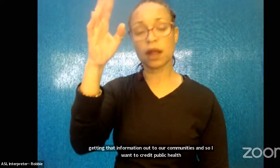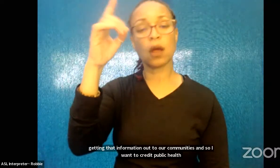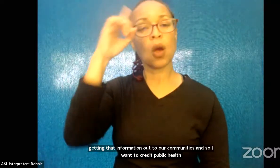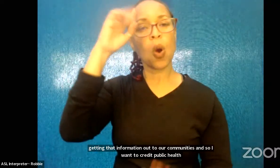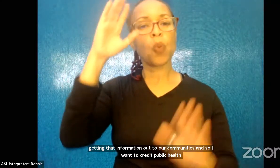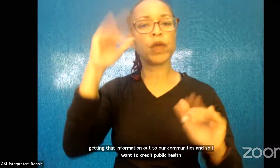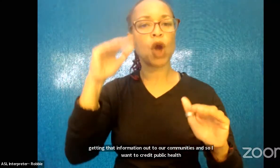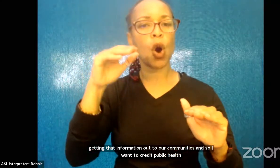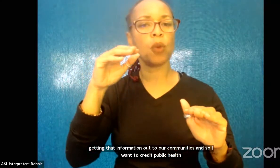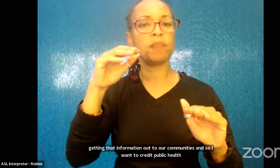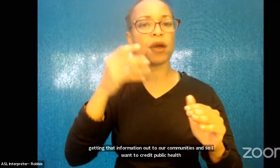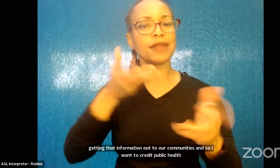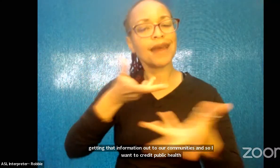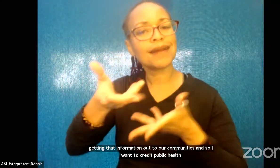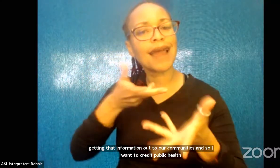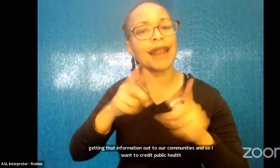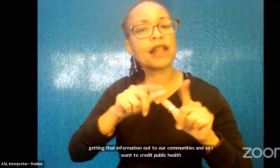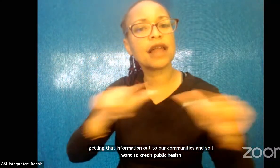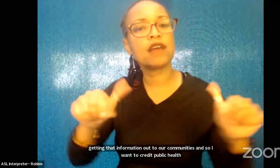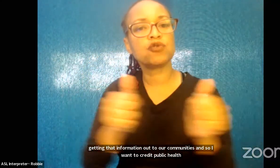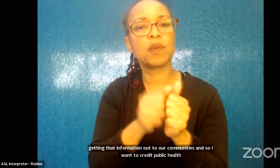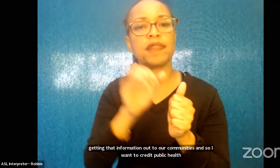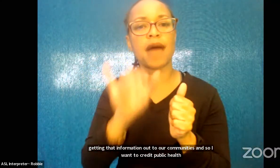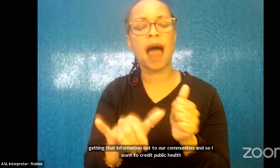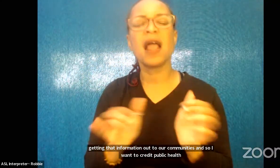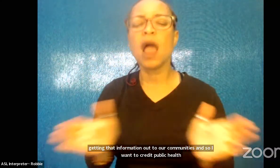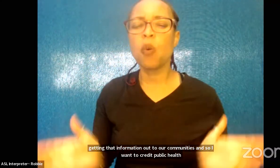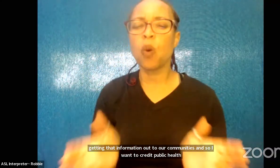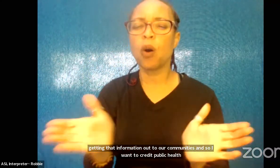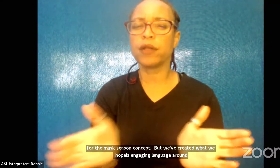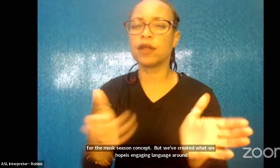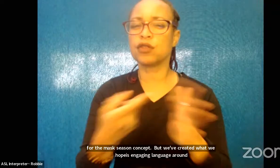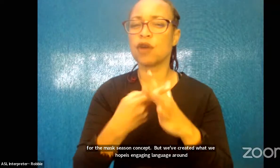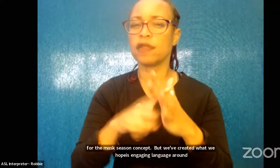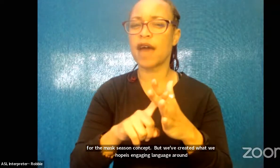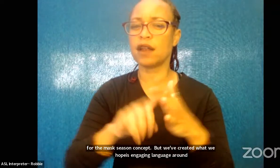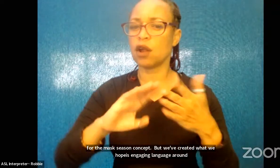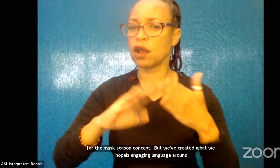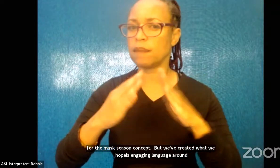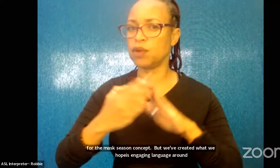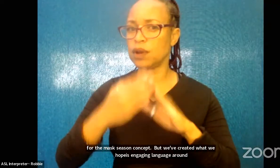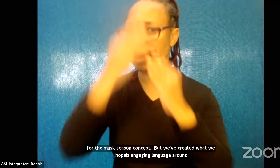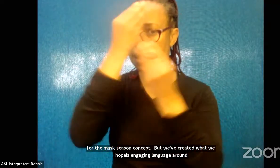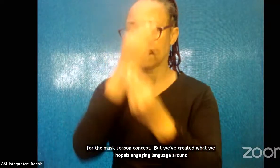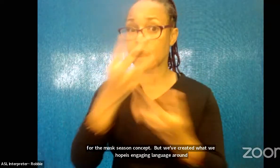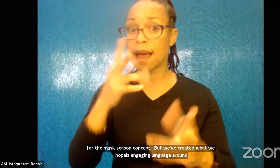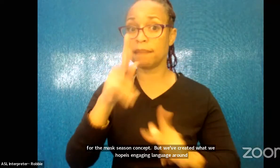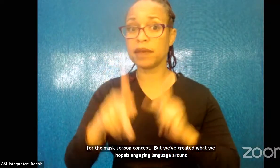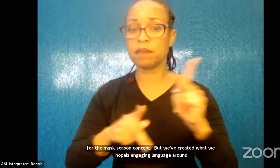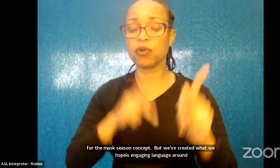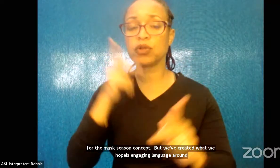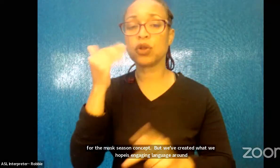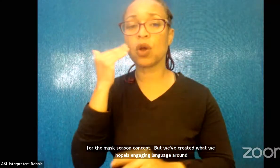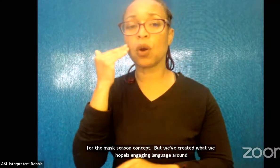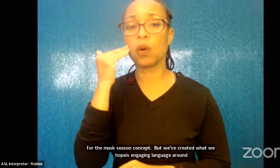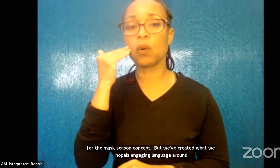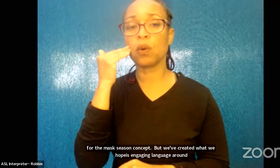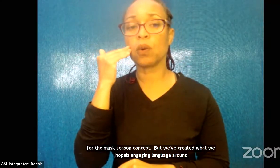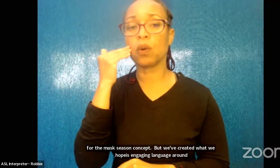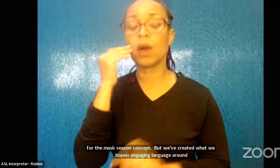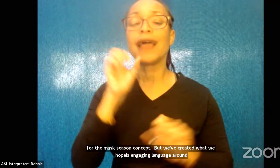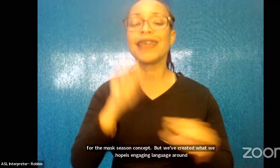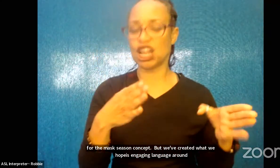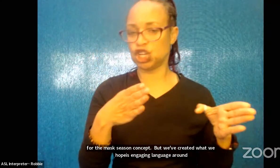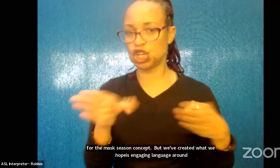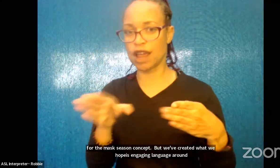language around that. And we'll start pushing that out into our communities as well to let folks know that those mask related things could shift,